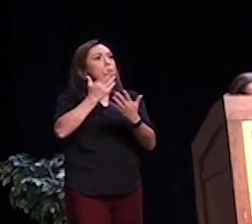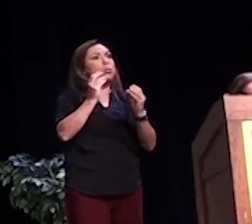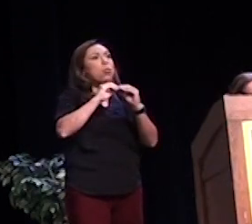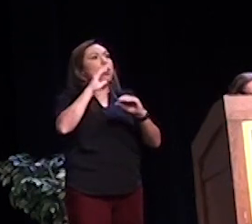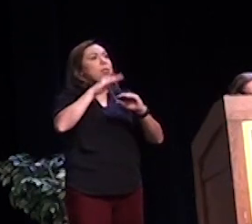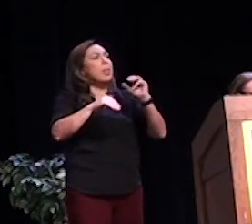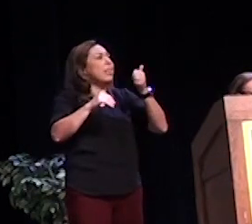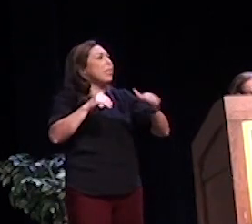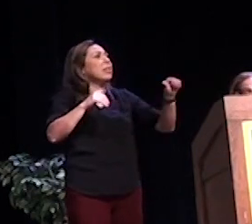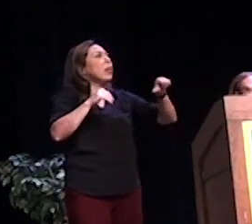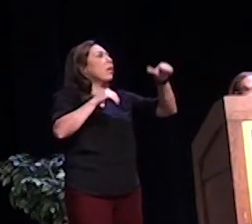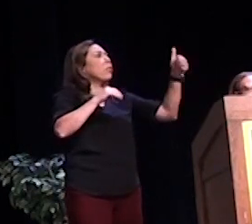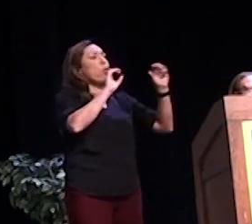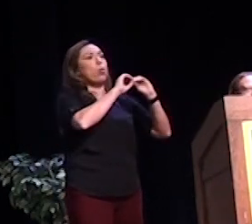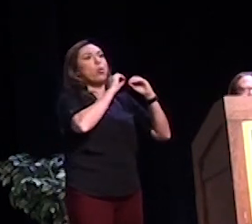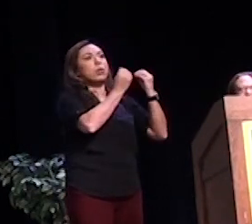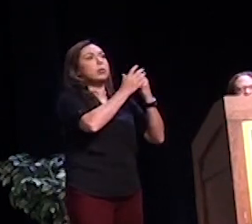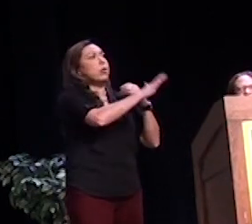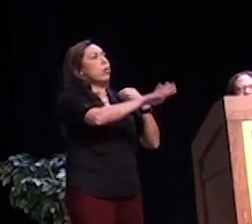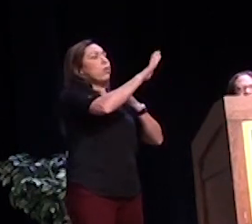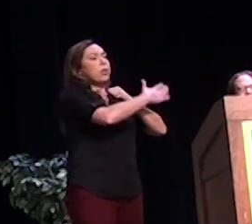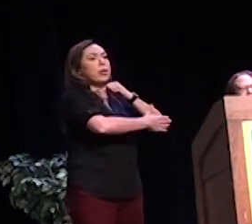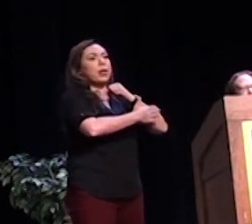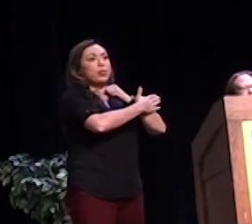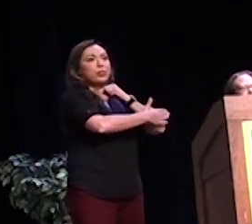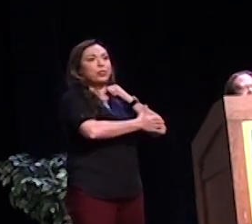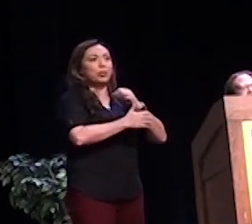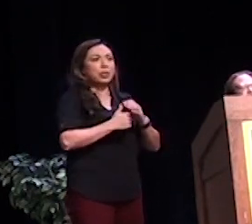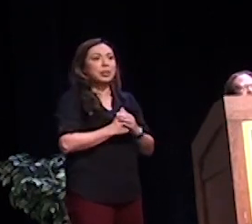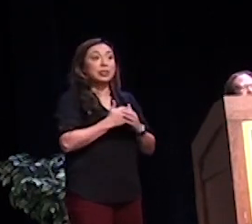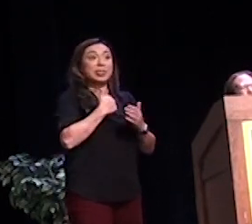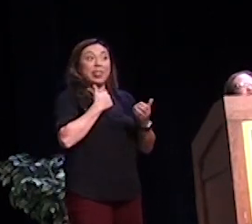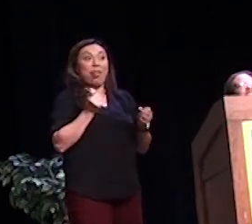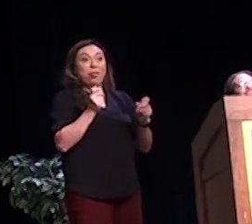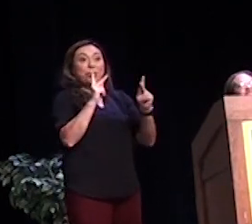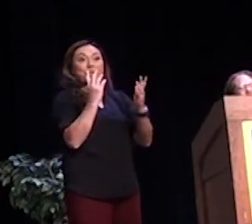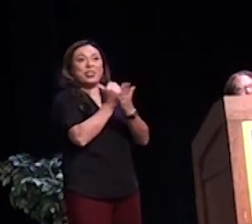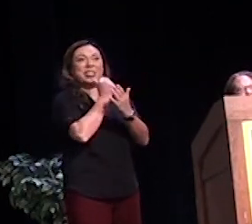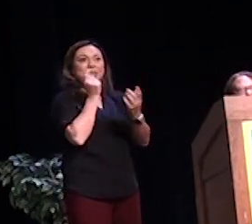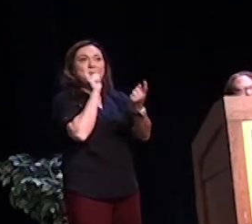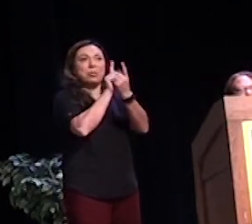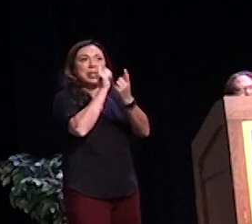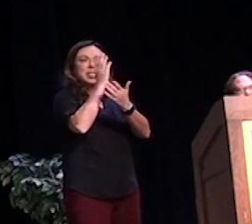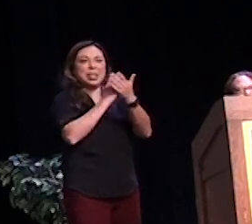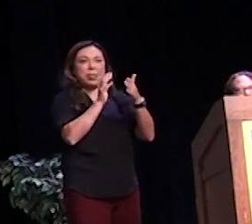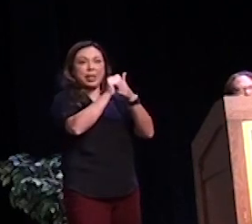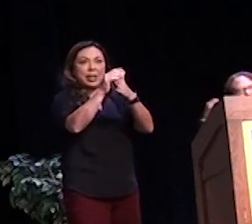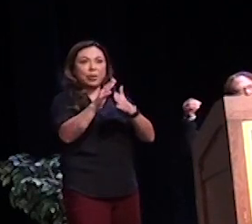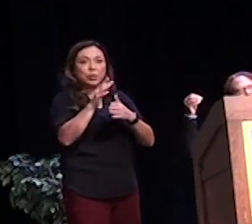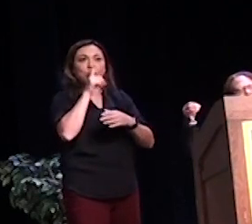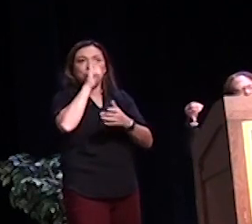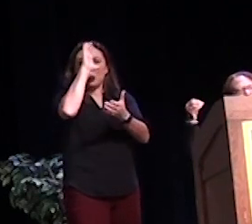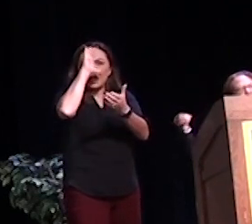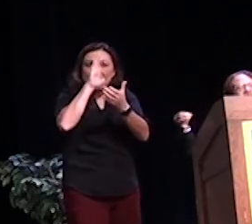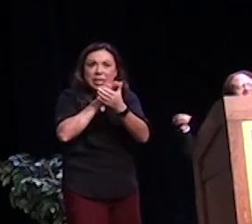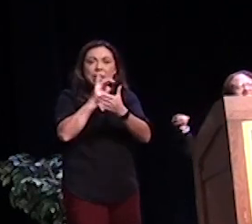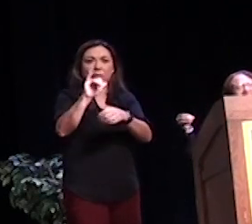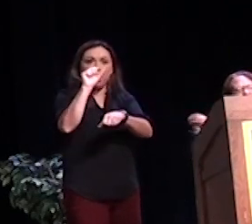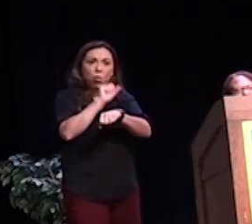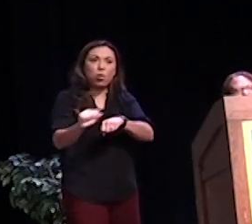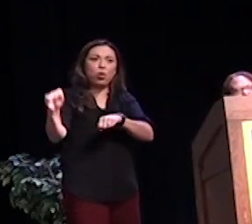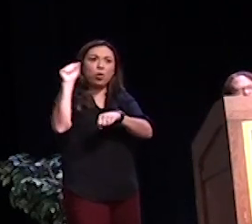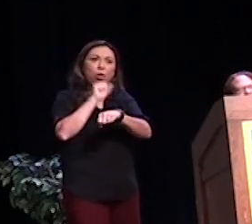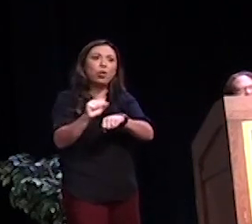the country. And I had an opportunity to meet with some of the leaders here who believe in the work of this promise zone, the work